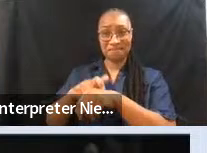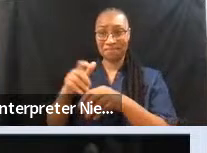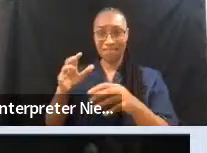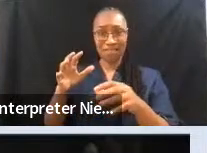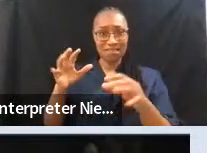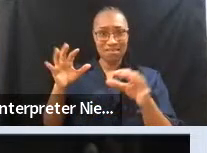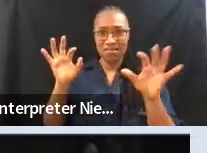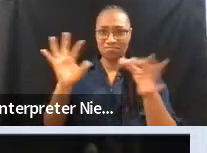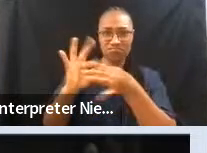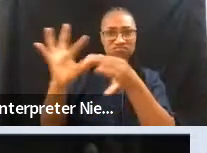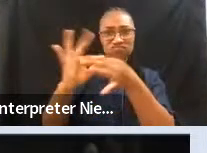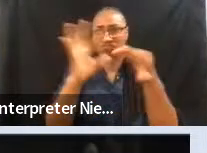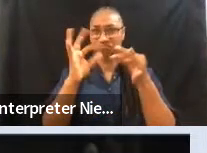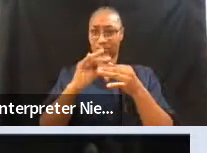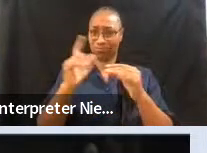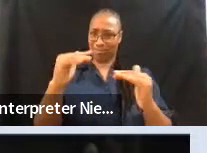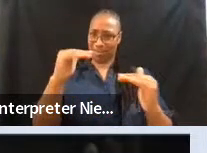inhumane.